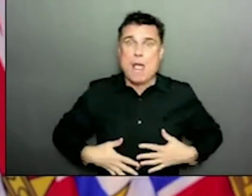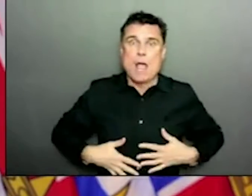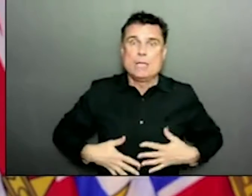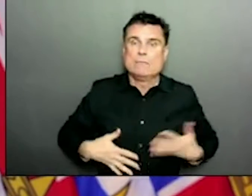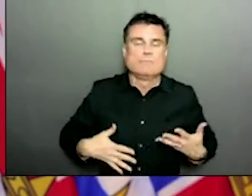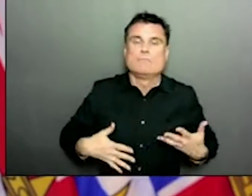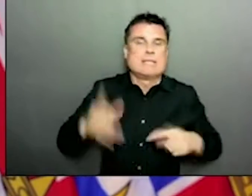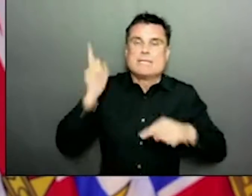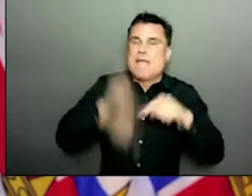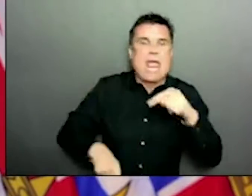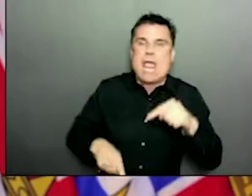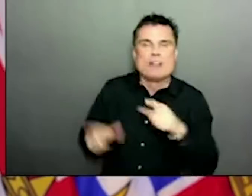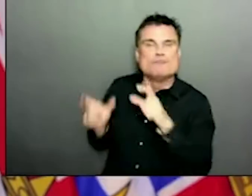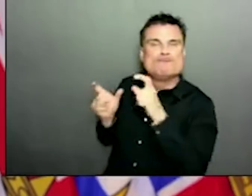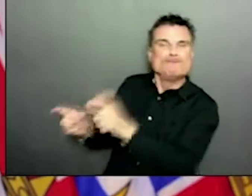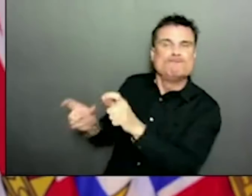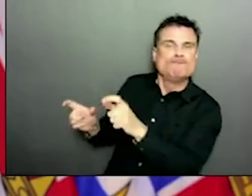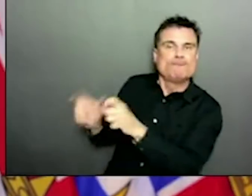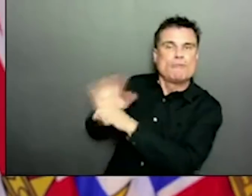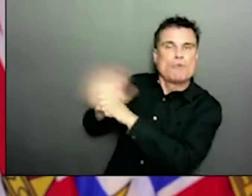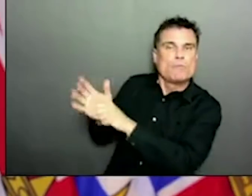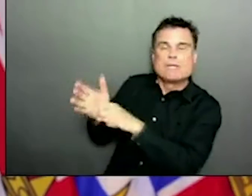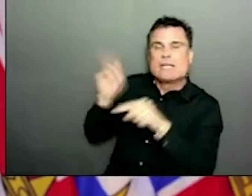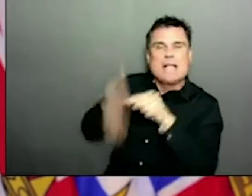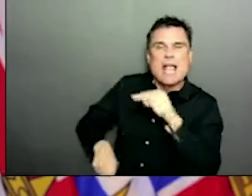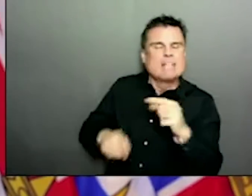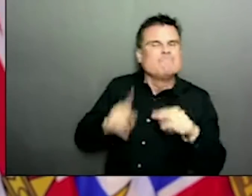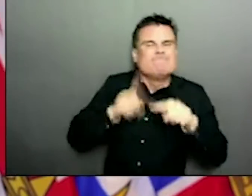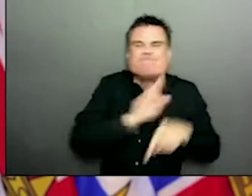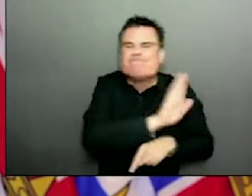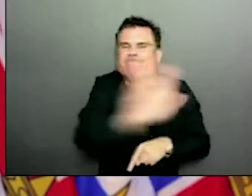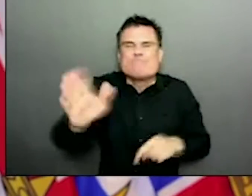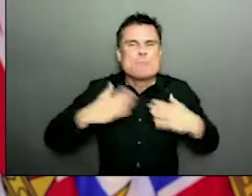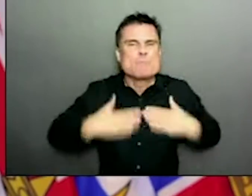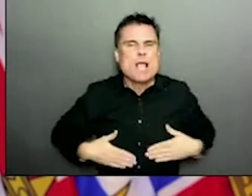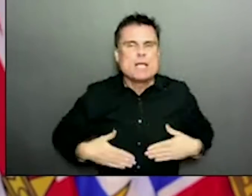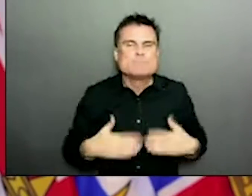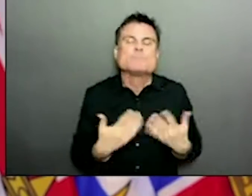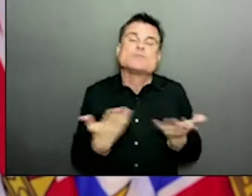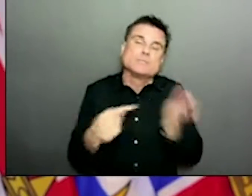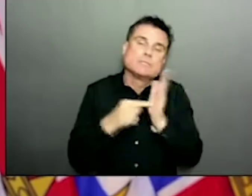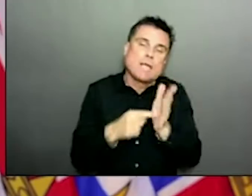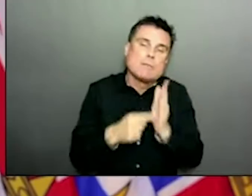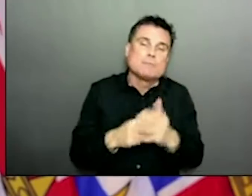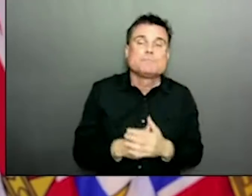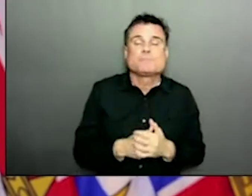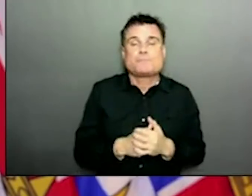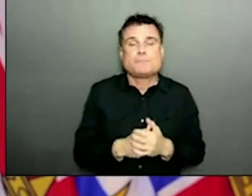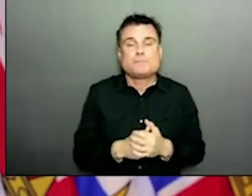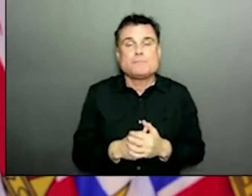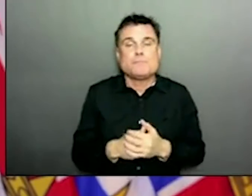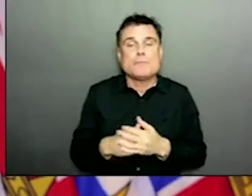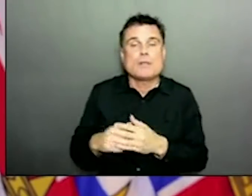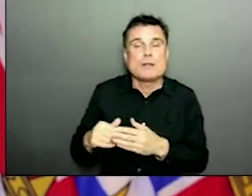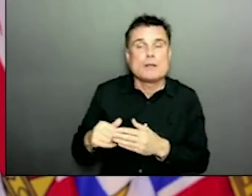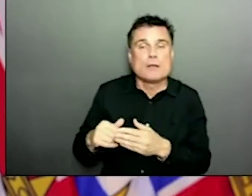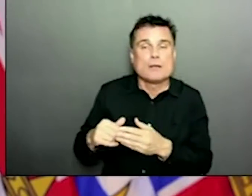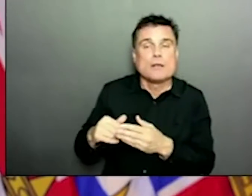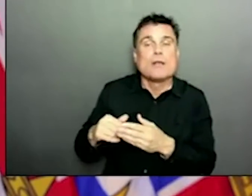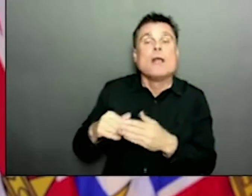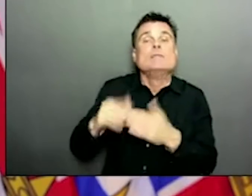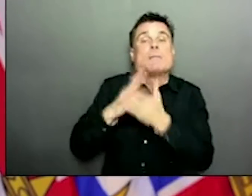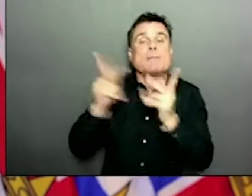This would apply to people who've had an organ transplant, for example, have chronic liver or kidney disease, someone